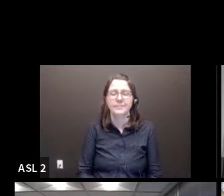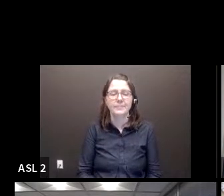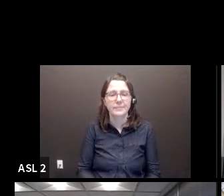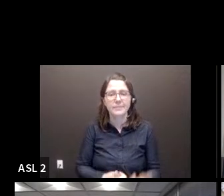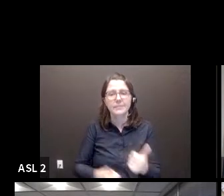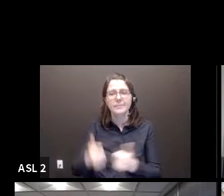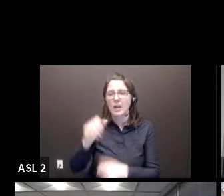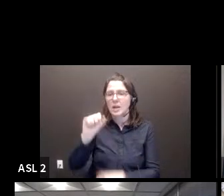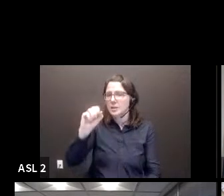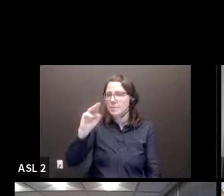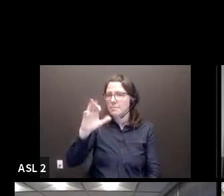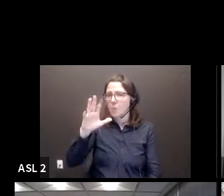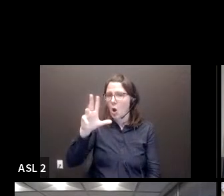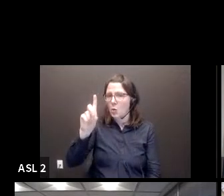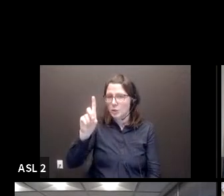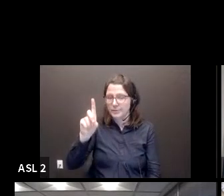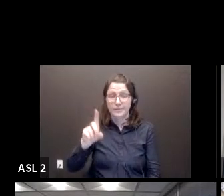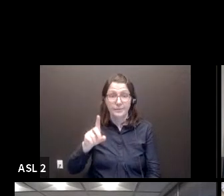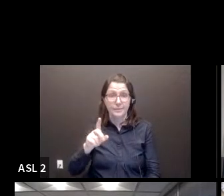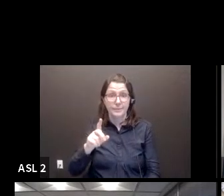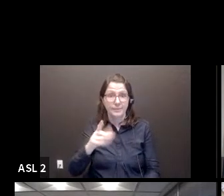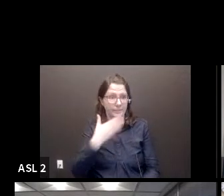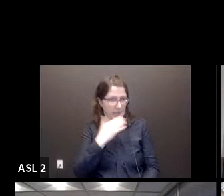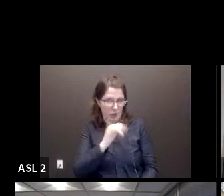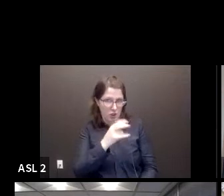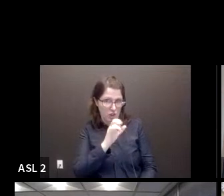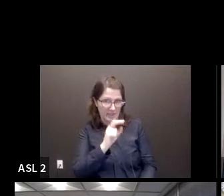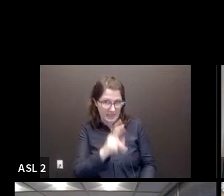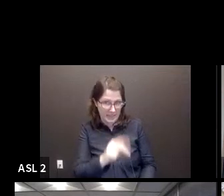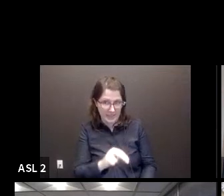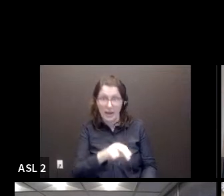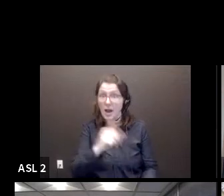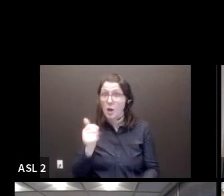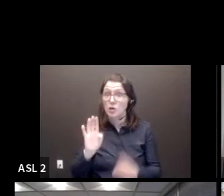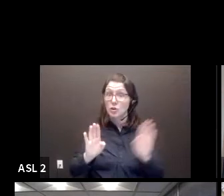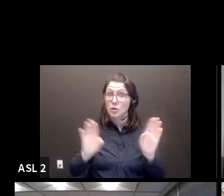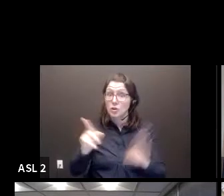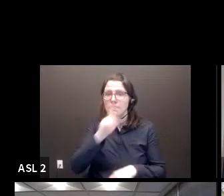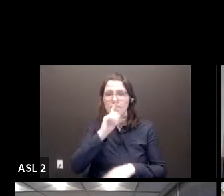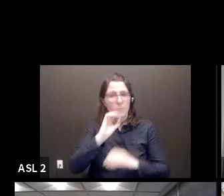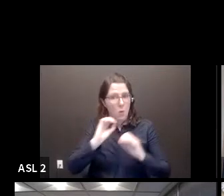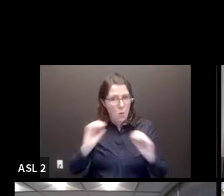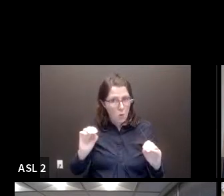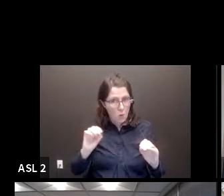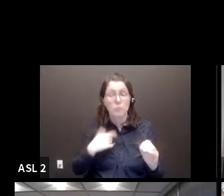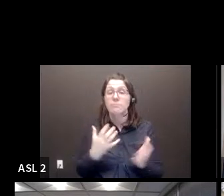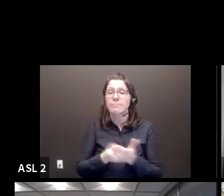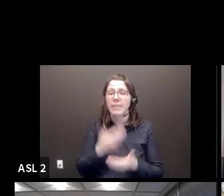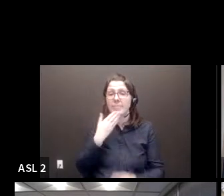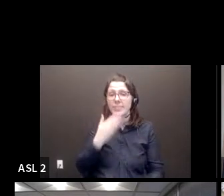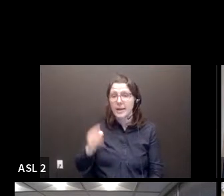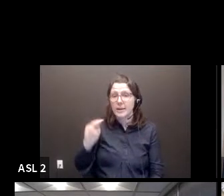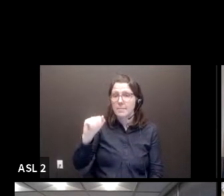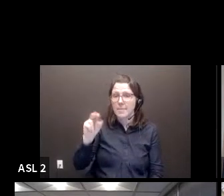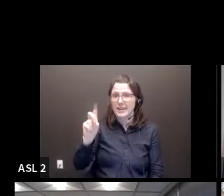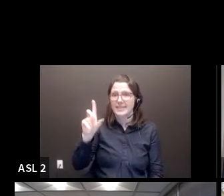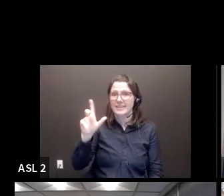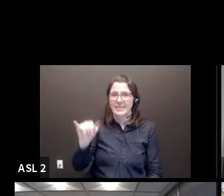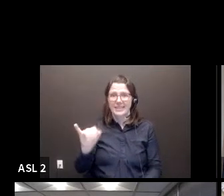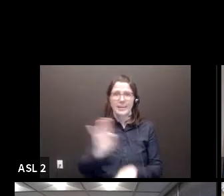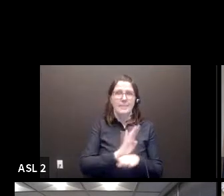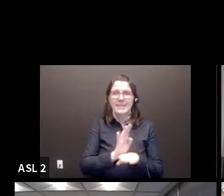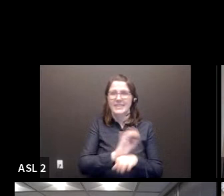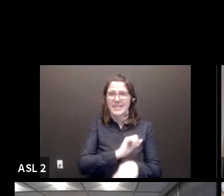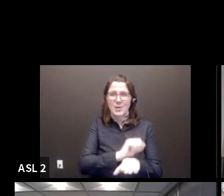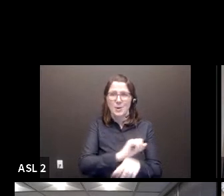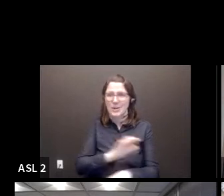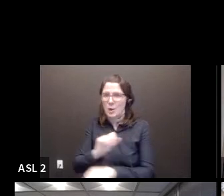i don't see any other hands up so um mandy once again i want to thank you for taking the time in between tasks to